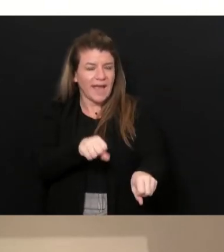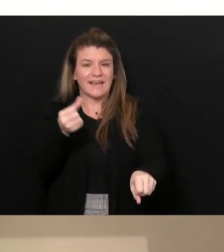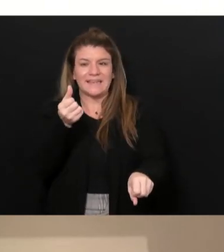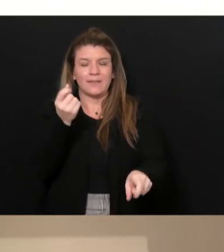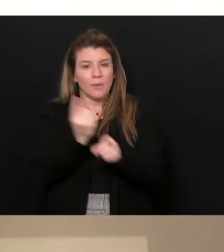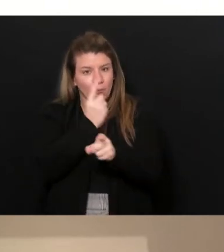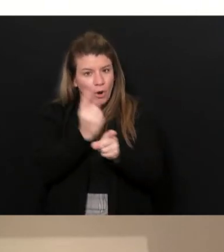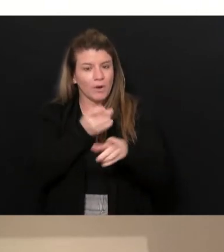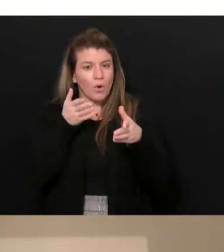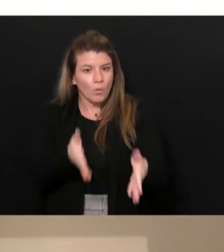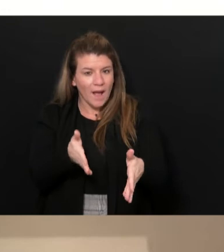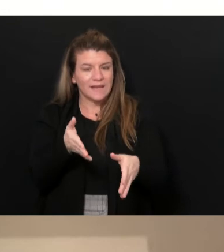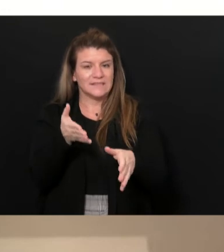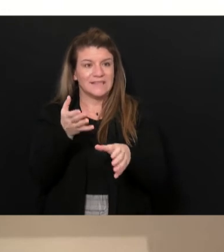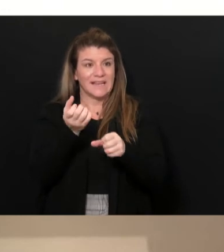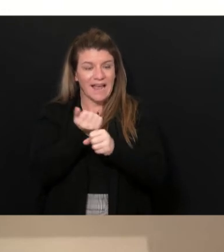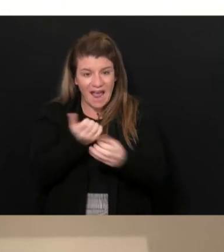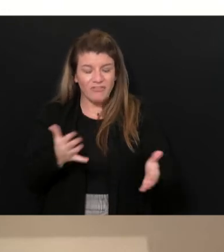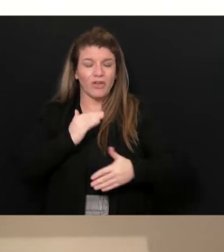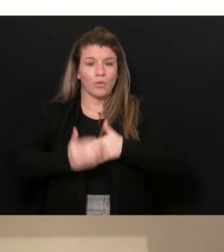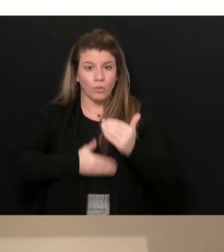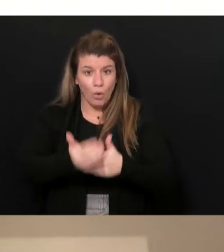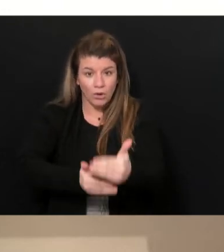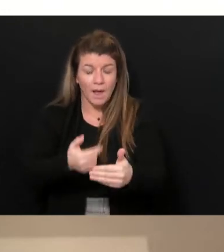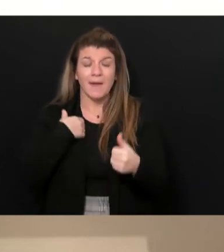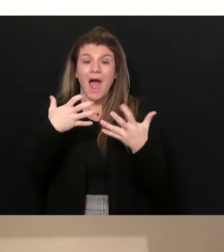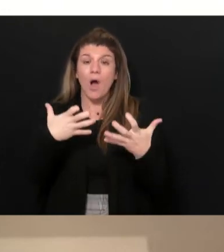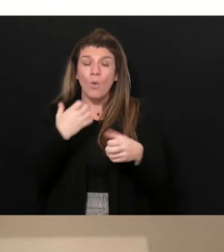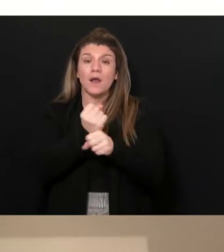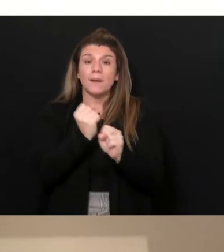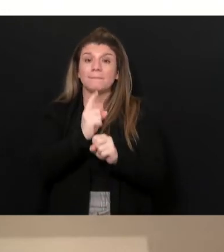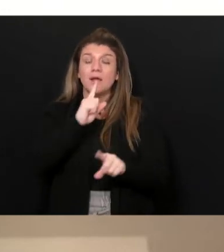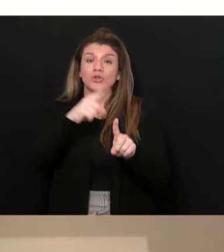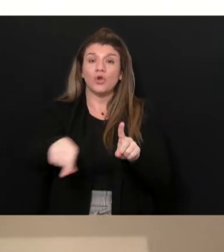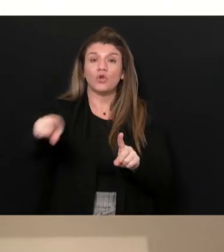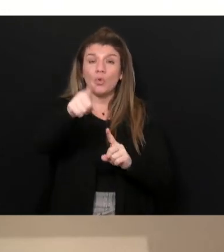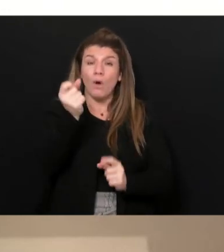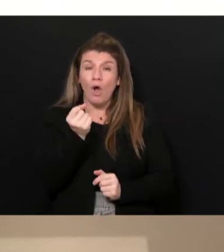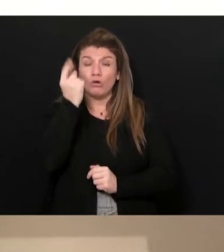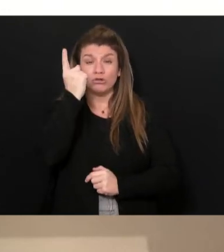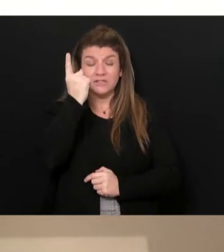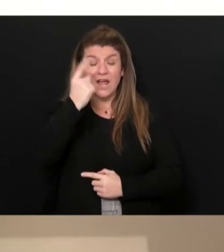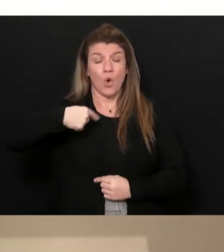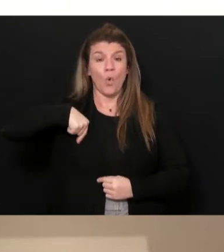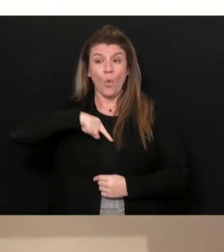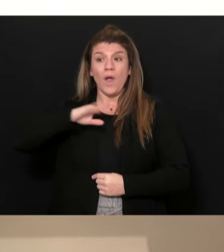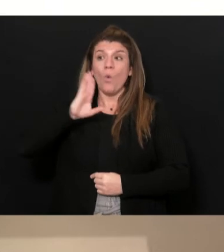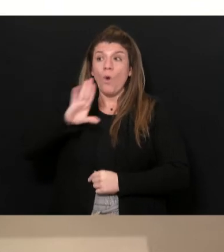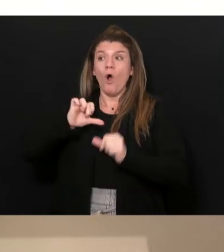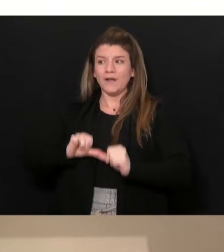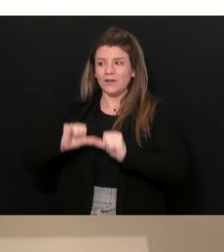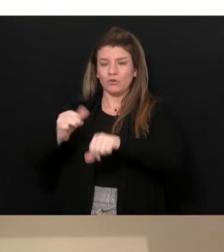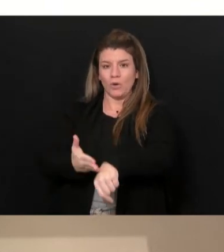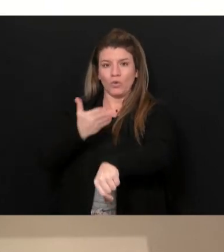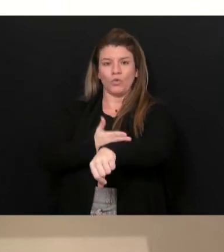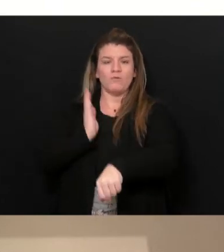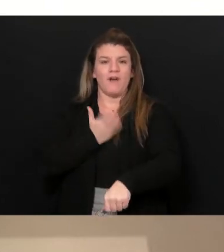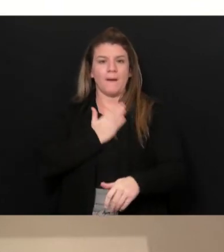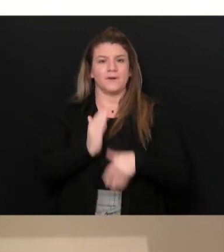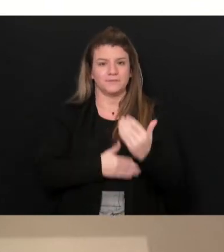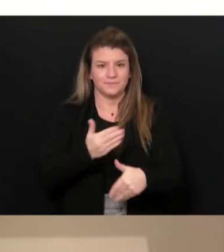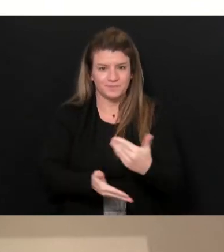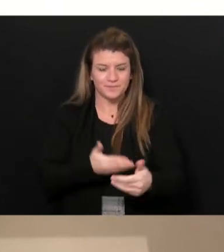appropriate manner to get things out. But again, I want to ensure folks that we will continue to improve our processes, and